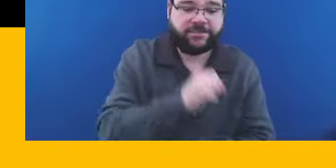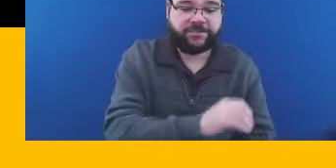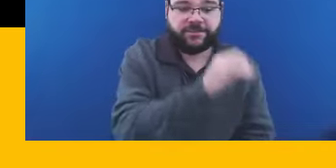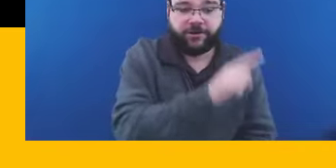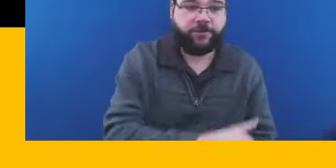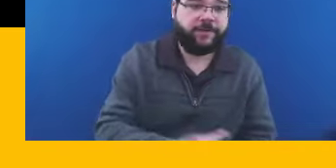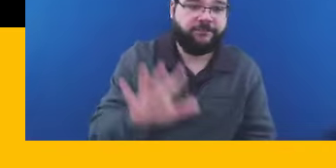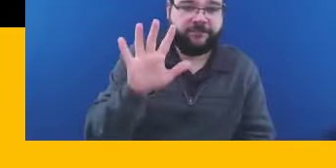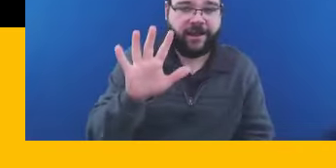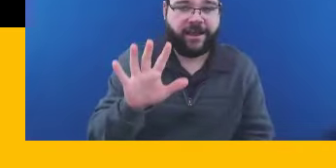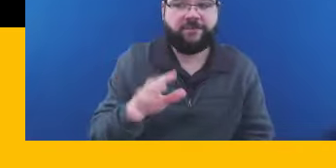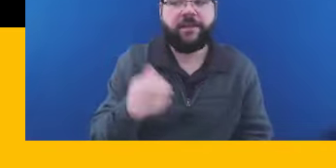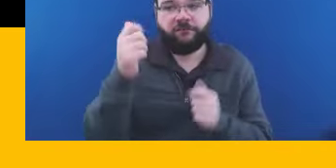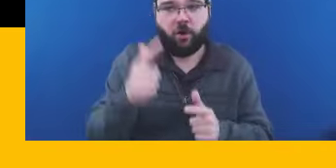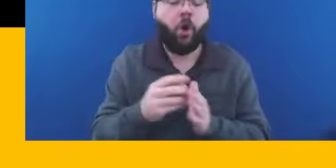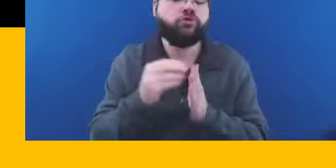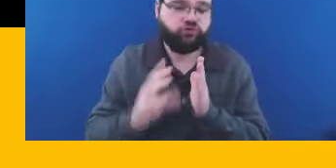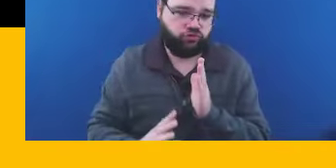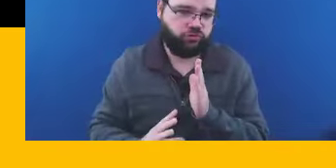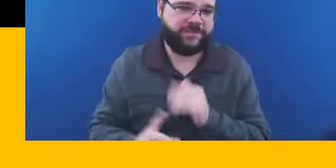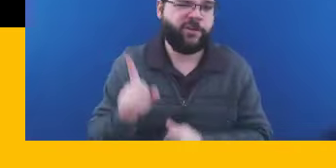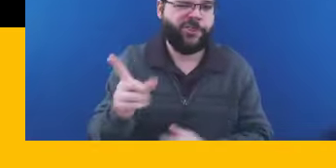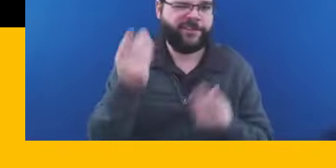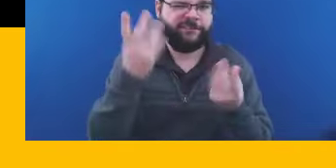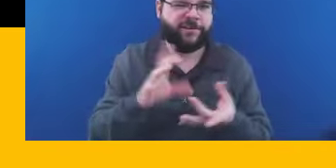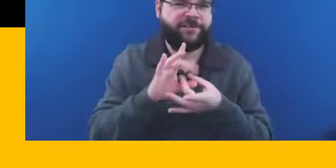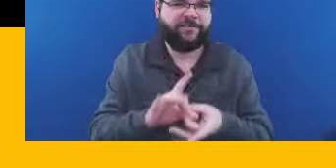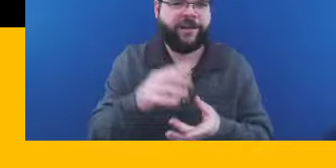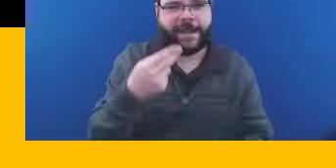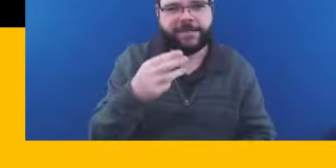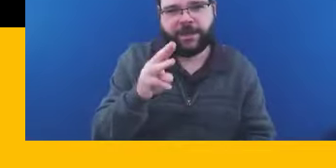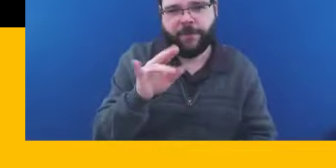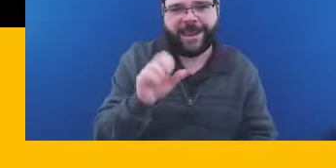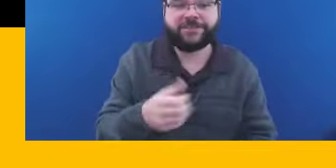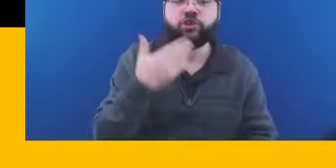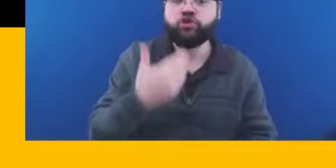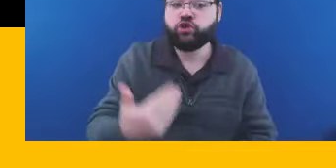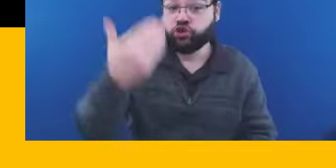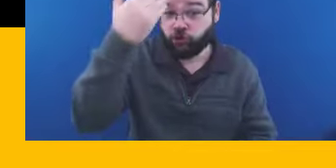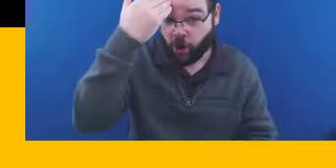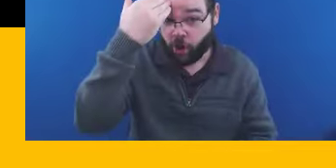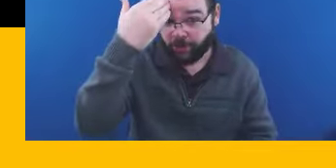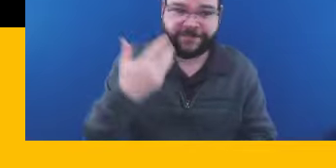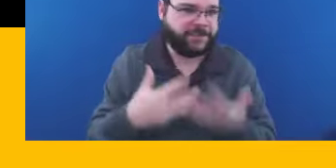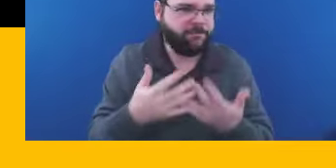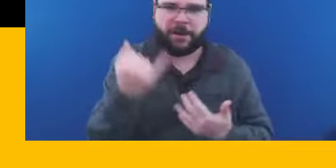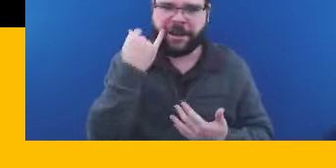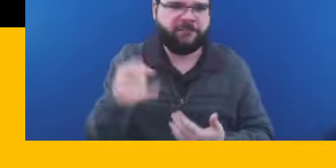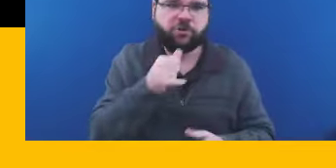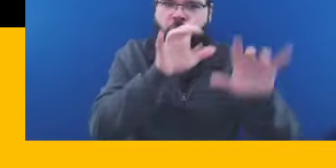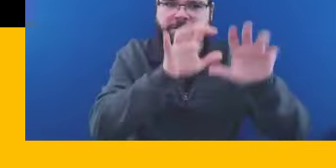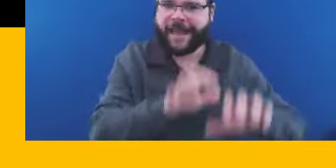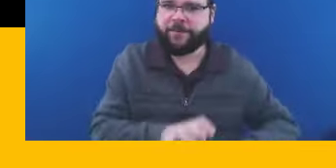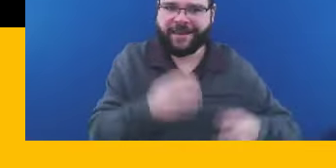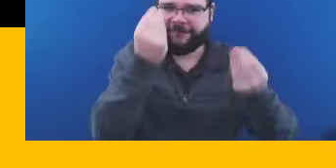and really of all students. So this information about HMIS will be good to know even if you don't enter into HMIS. And I